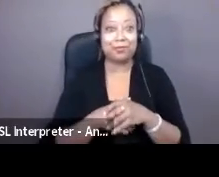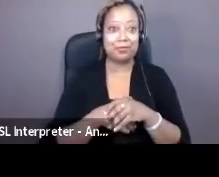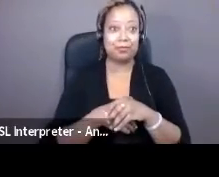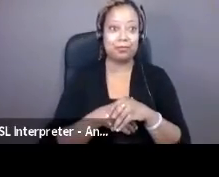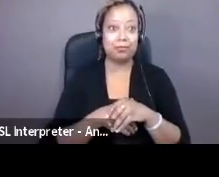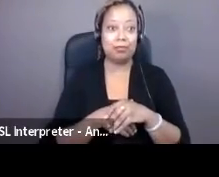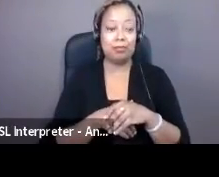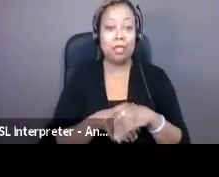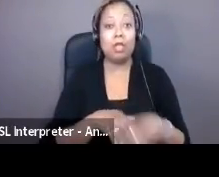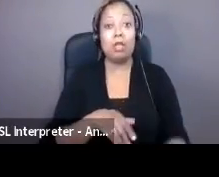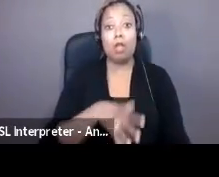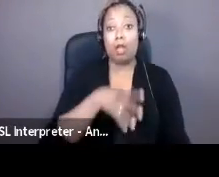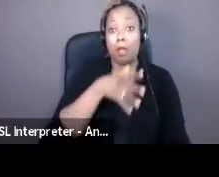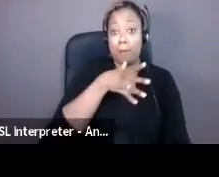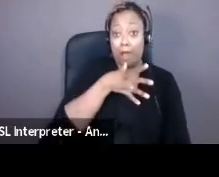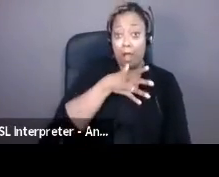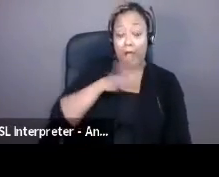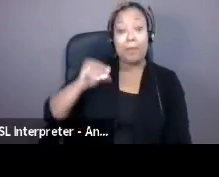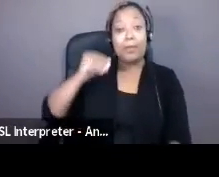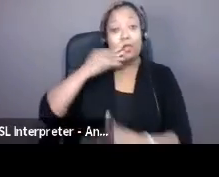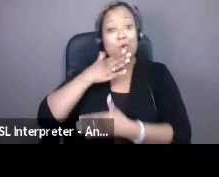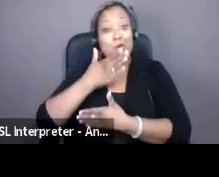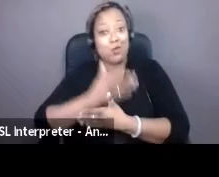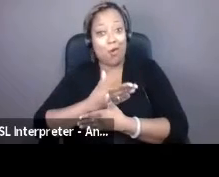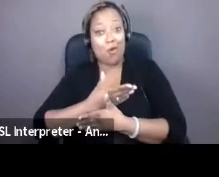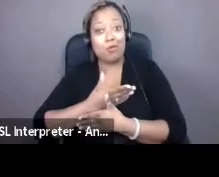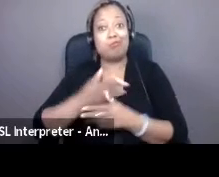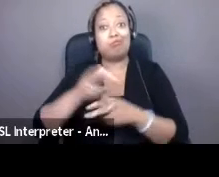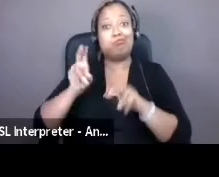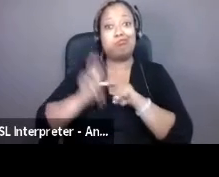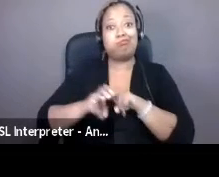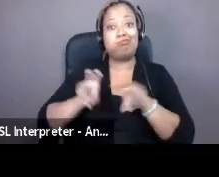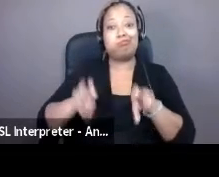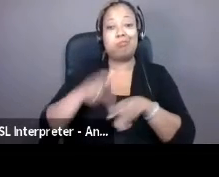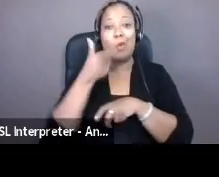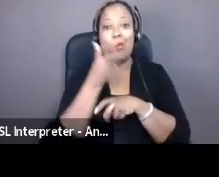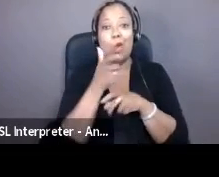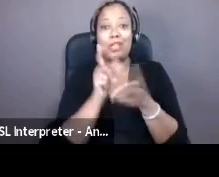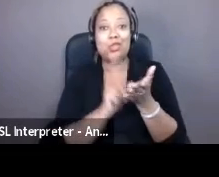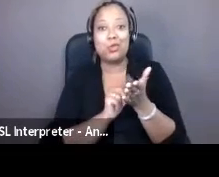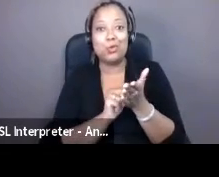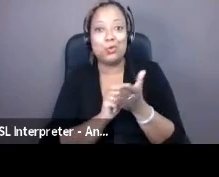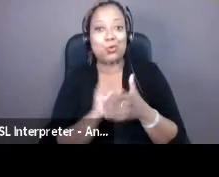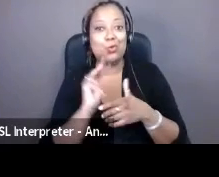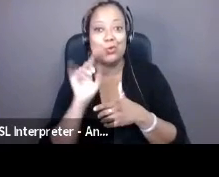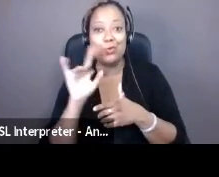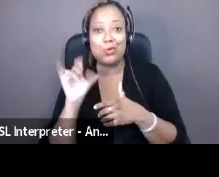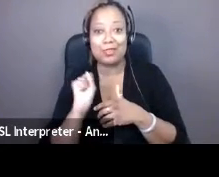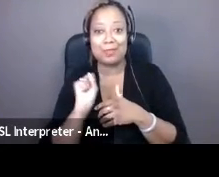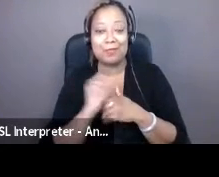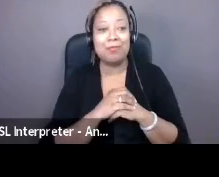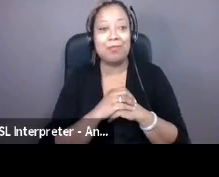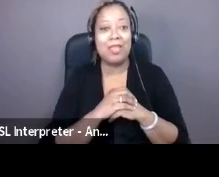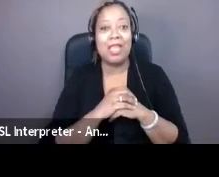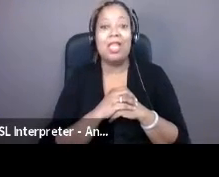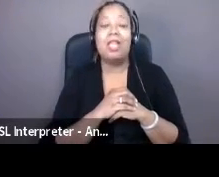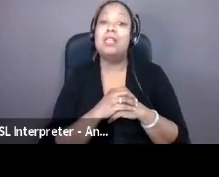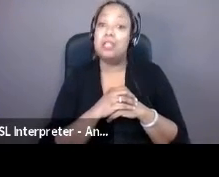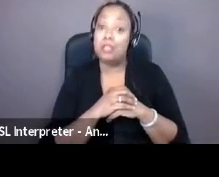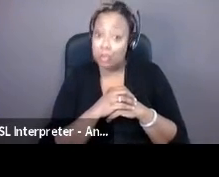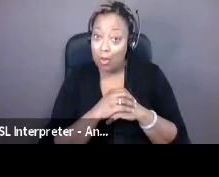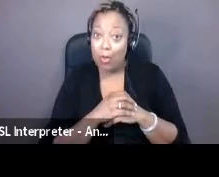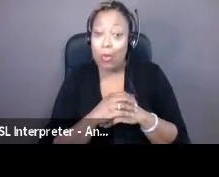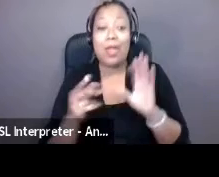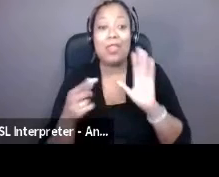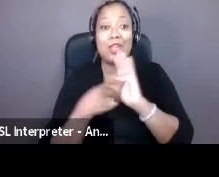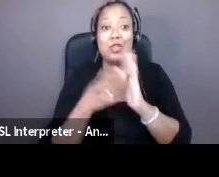Mother and her daughter, her 13-year-old daughter, were sitting on the couch watching the news, and they got to the part where